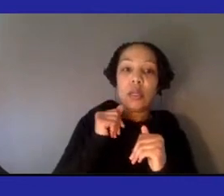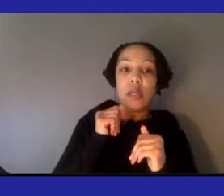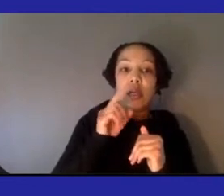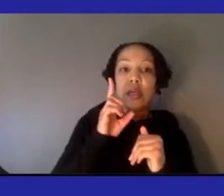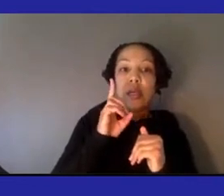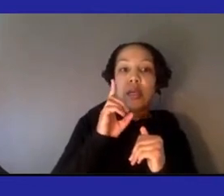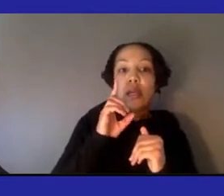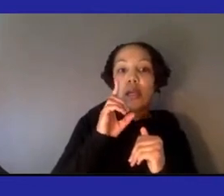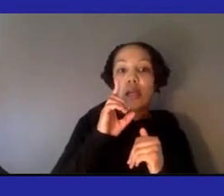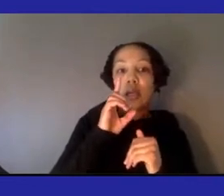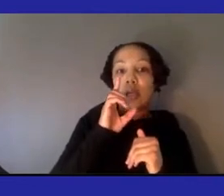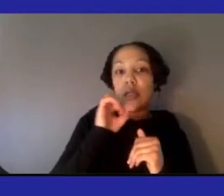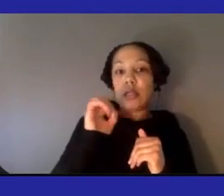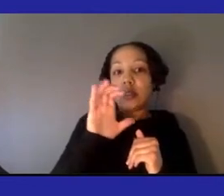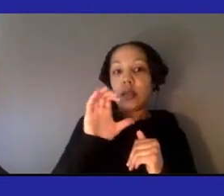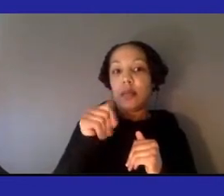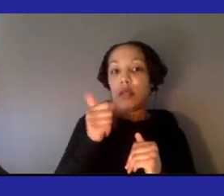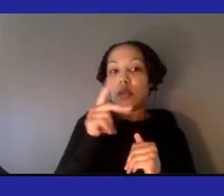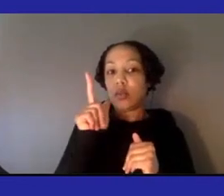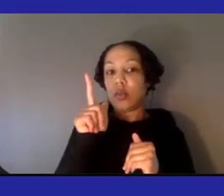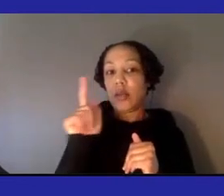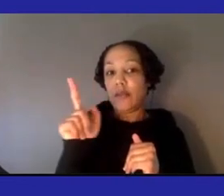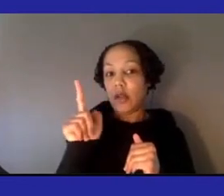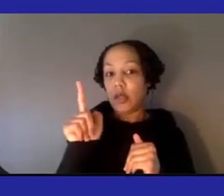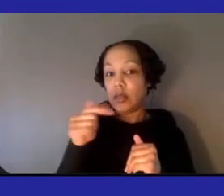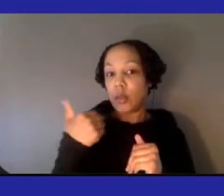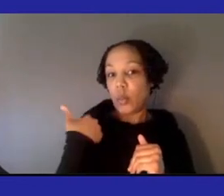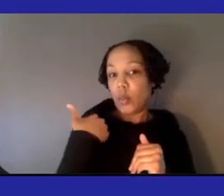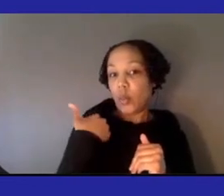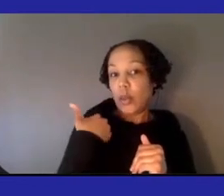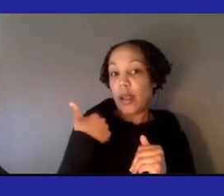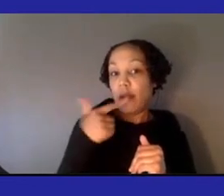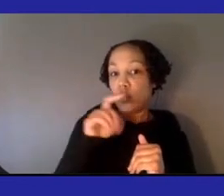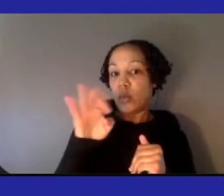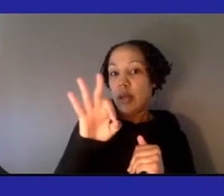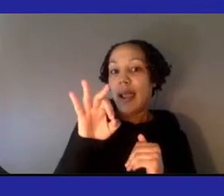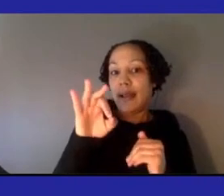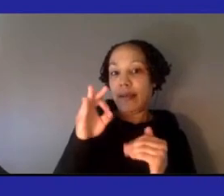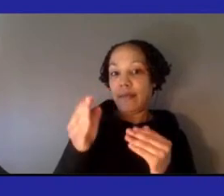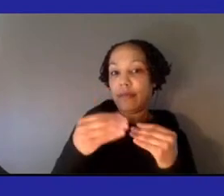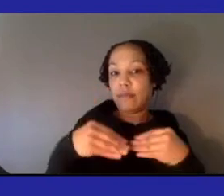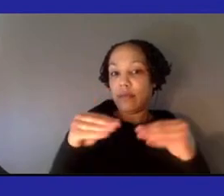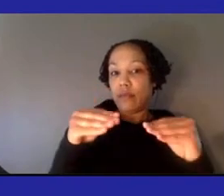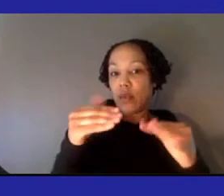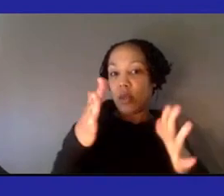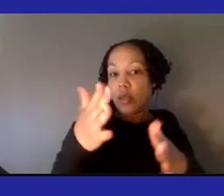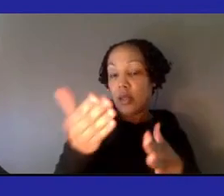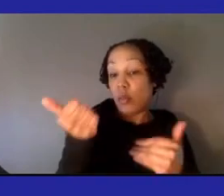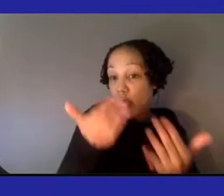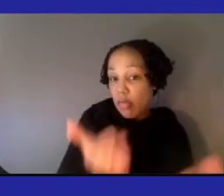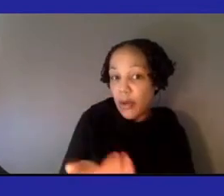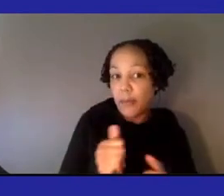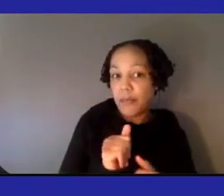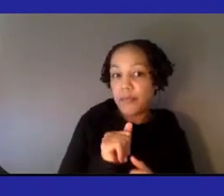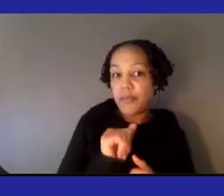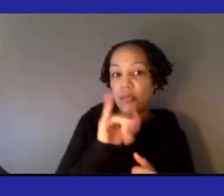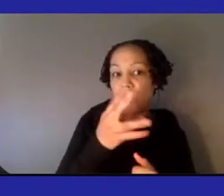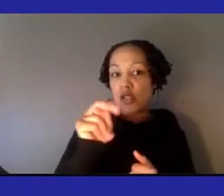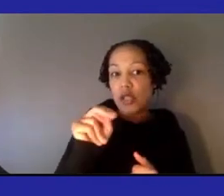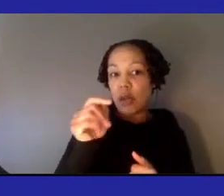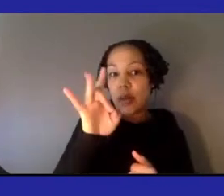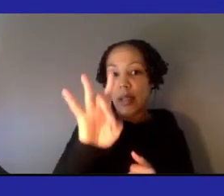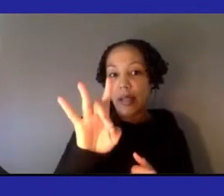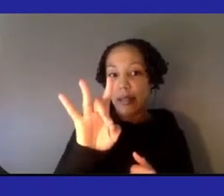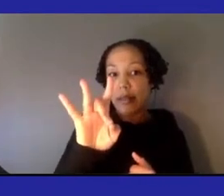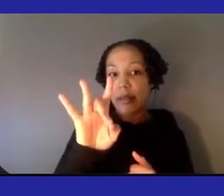where 29 vendors were attended and were interested. In January, eight